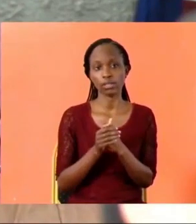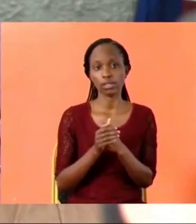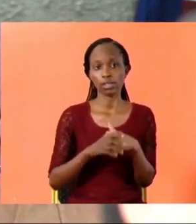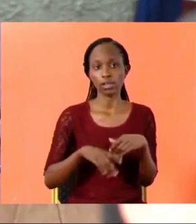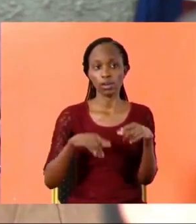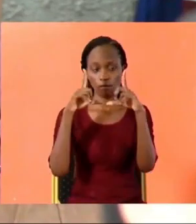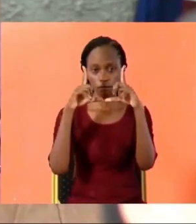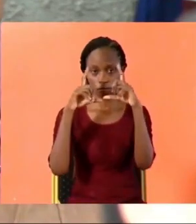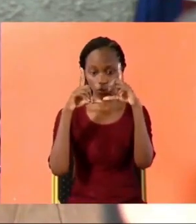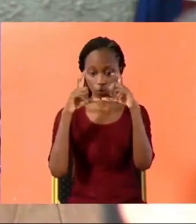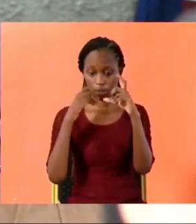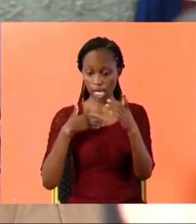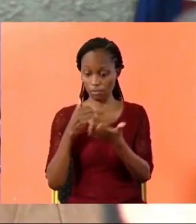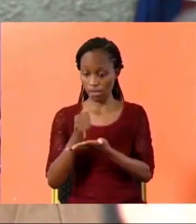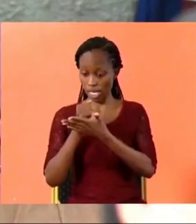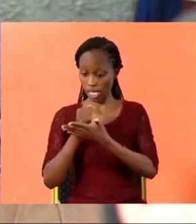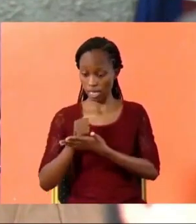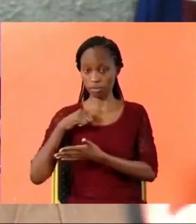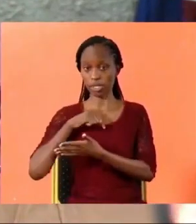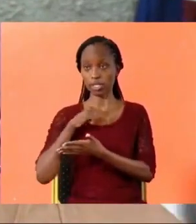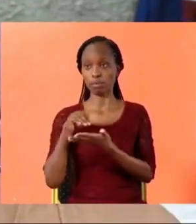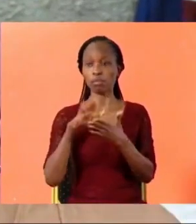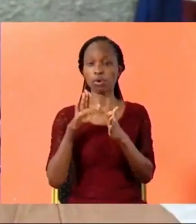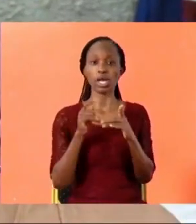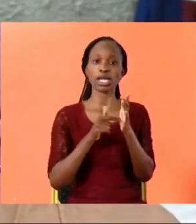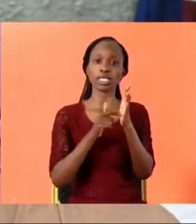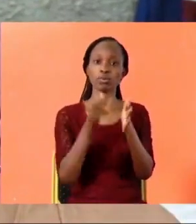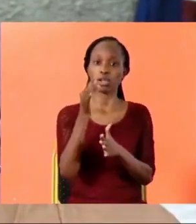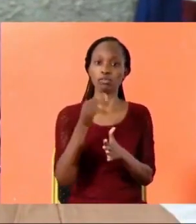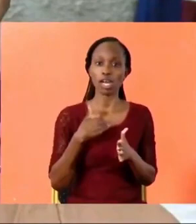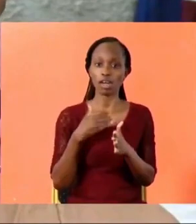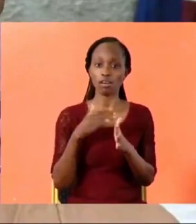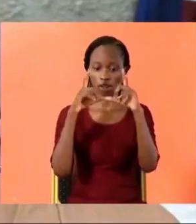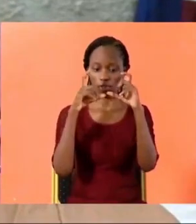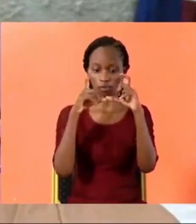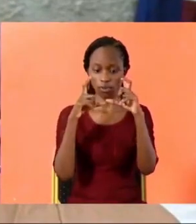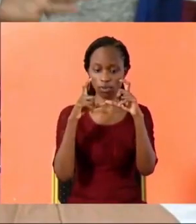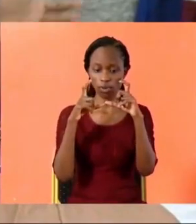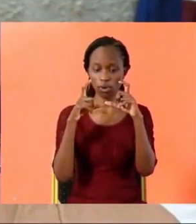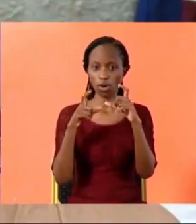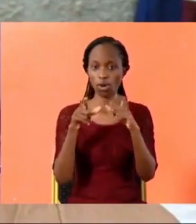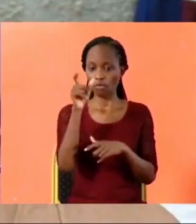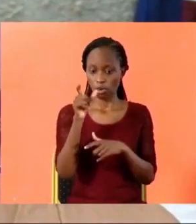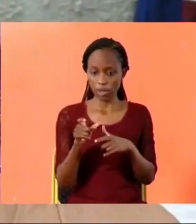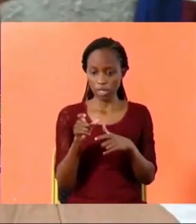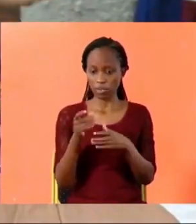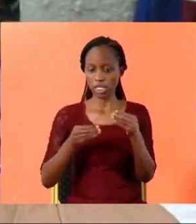photos have sold us more. For example, if you just have a photo of someone selling charcoal with a different amount, and